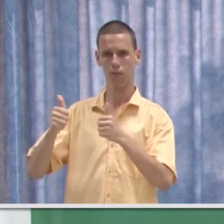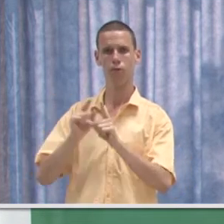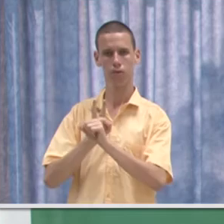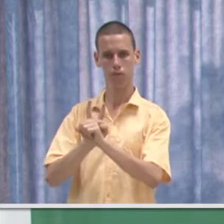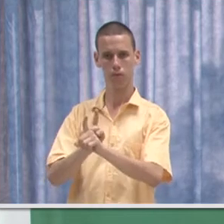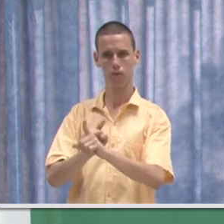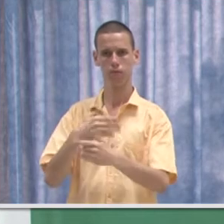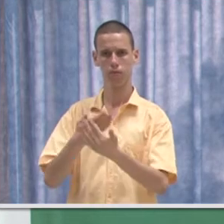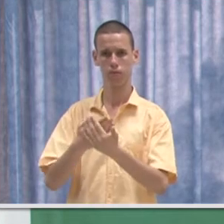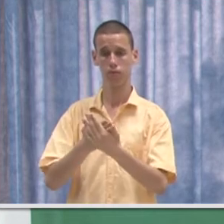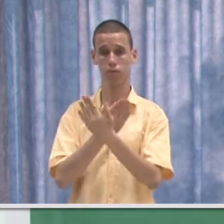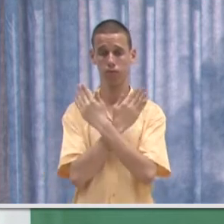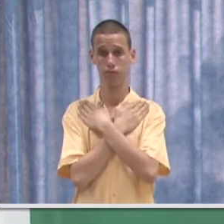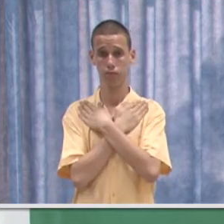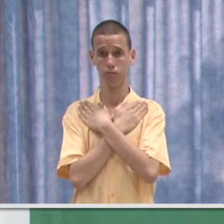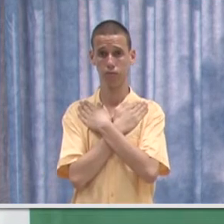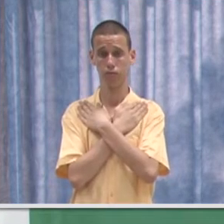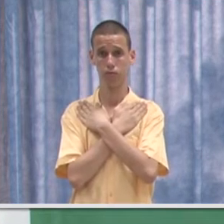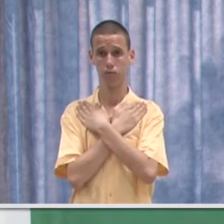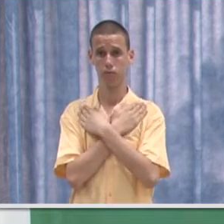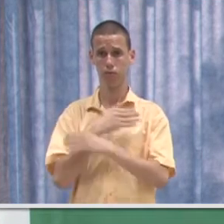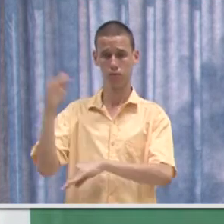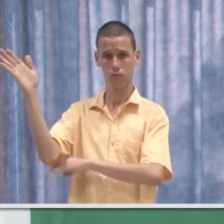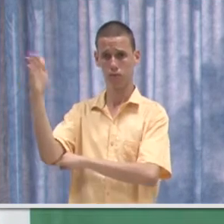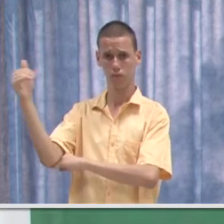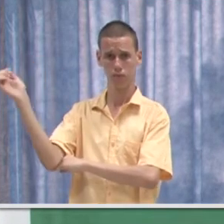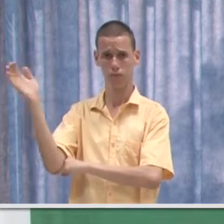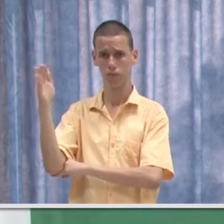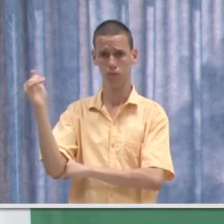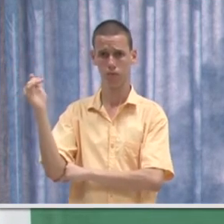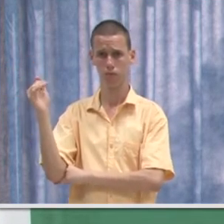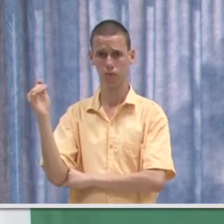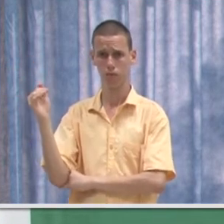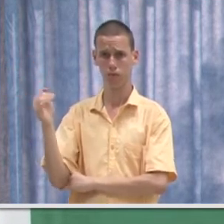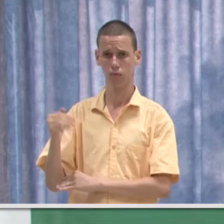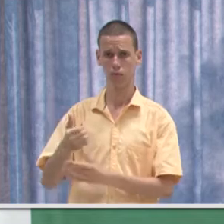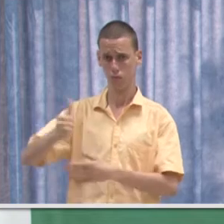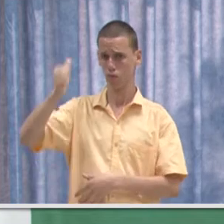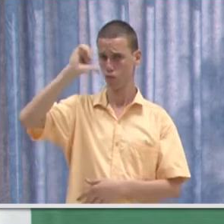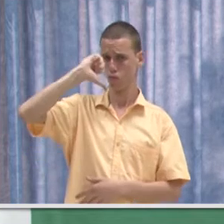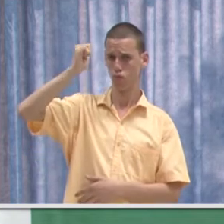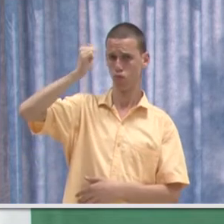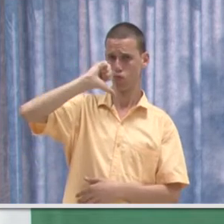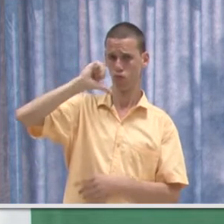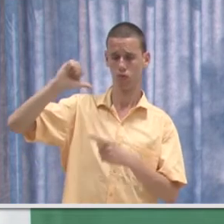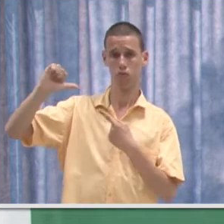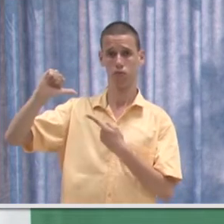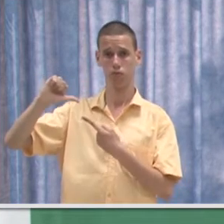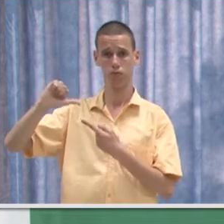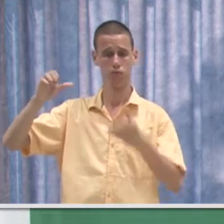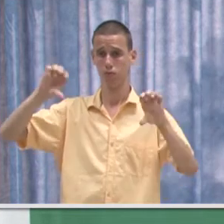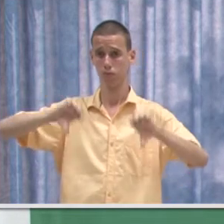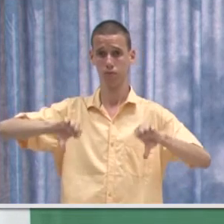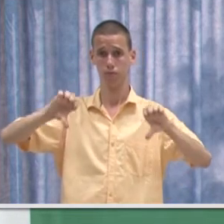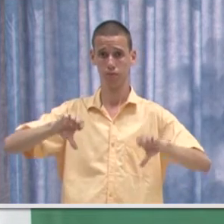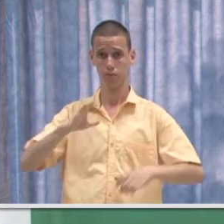in Iran, many people drank alcohol, hand sanitizers, thinking that it would kill the COVID inside them, and many of them died. So it's